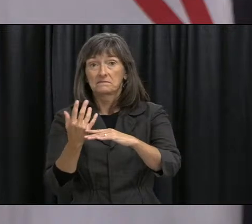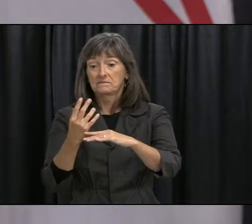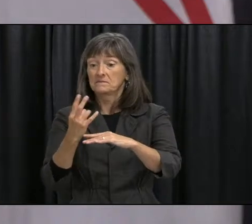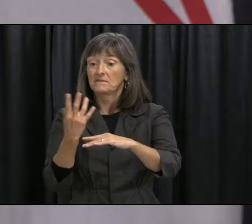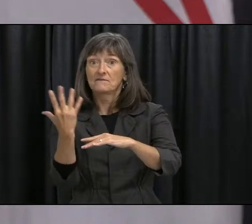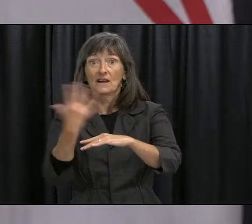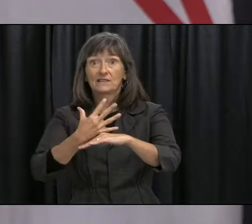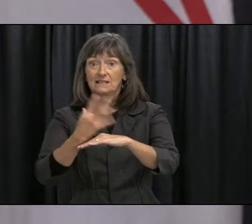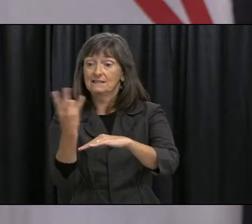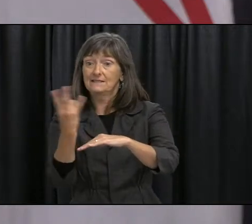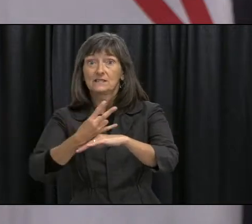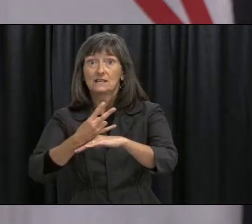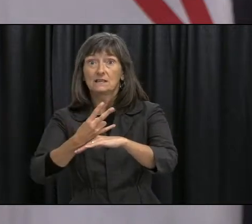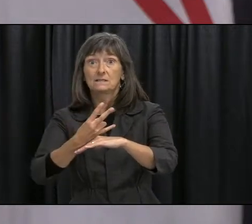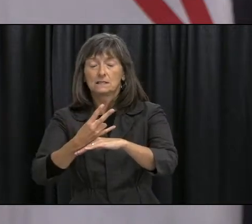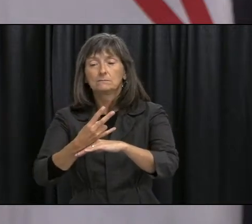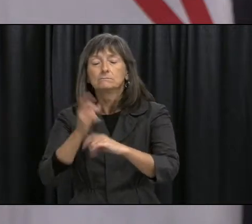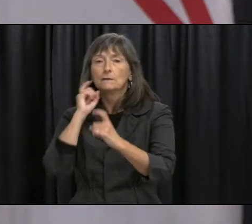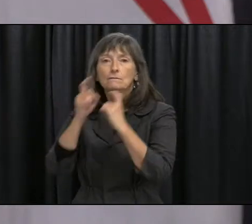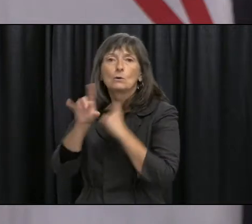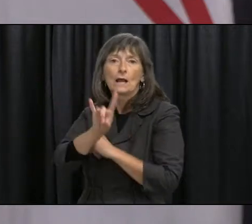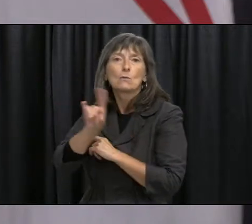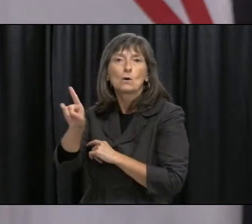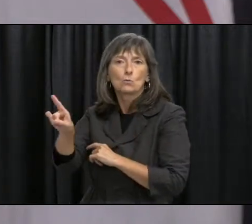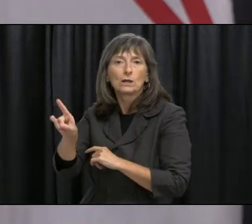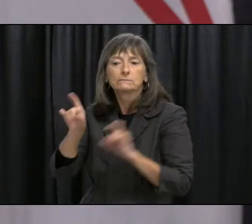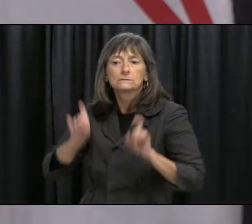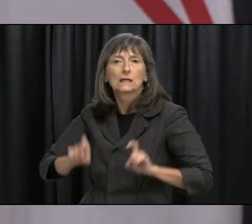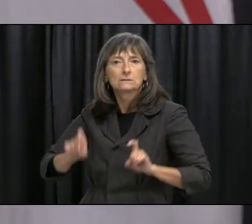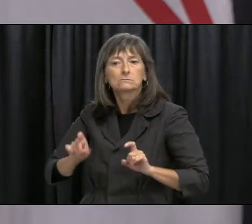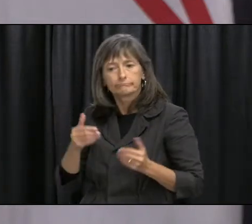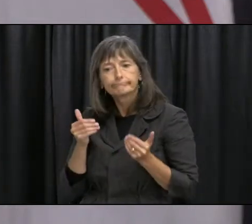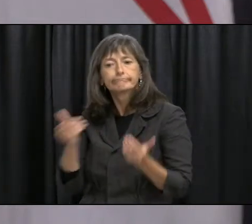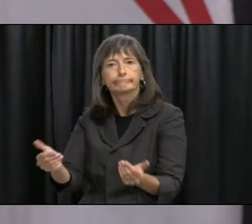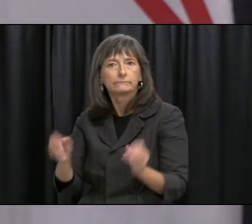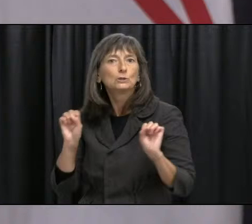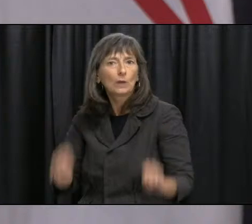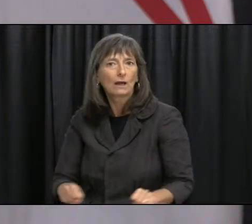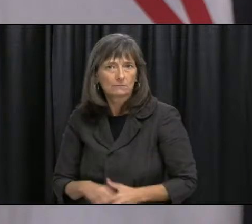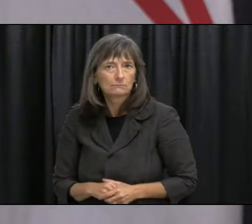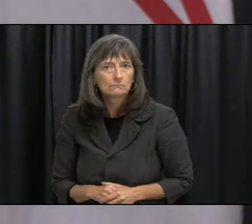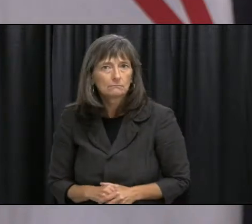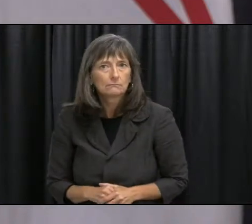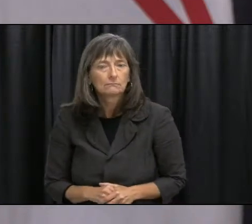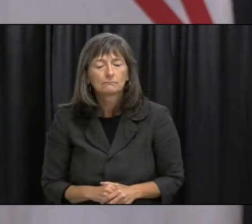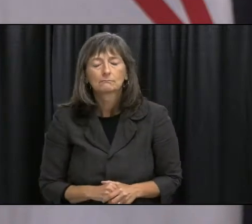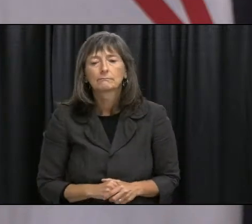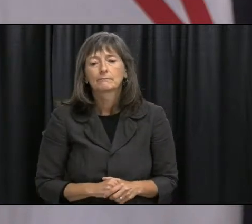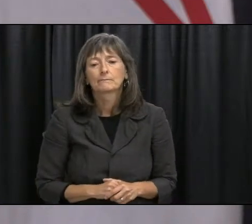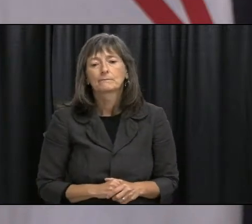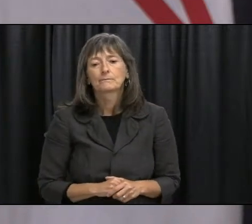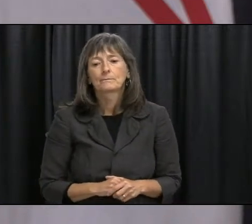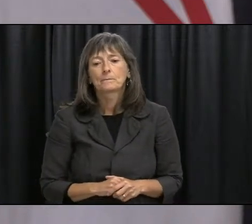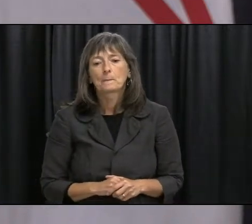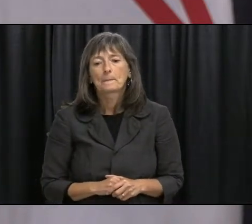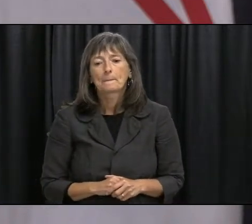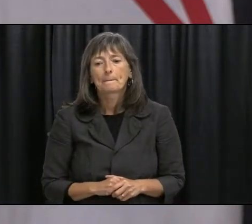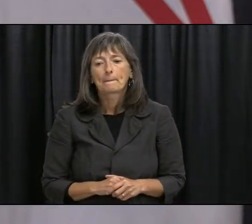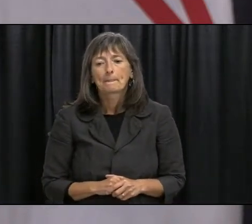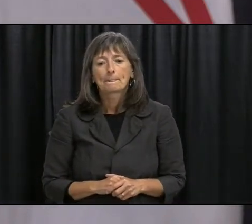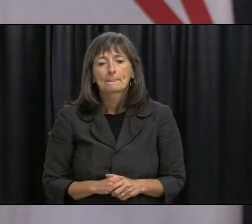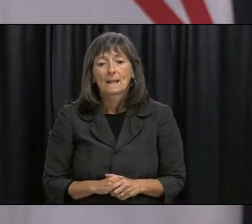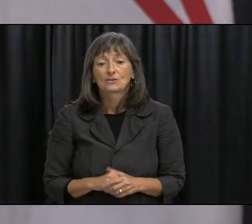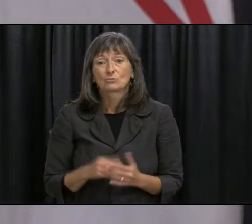9th, can contact public health or can contact 811 to arrange for testing